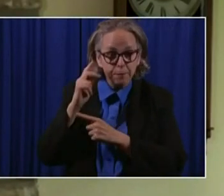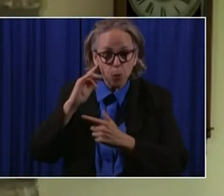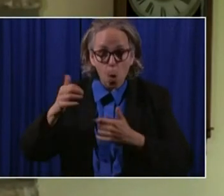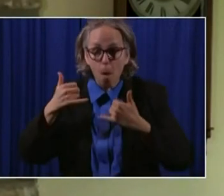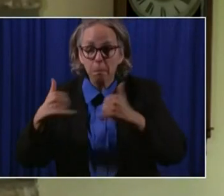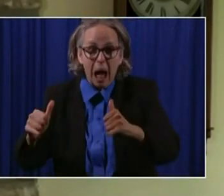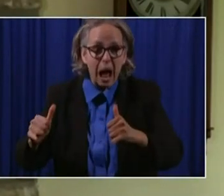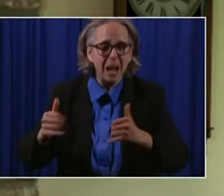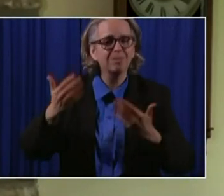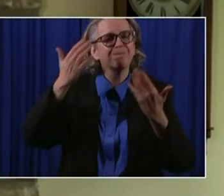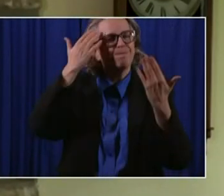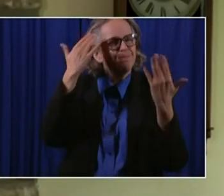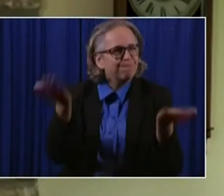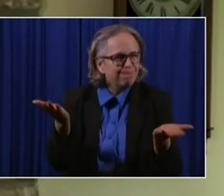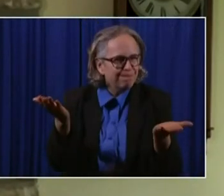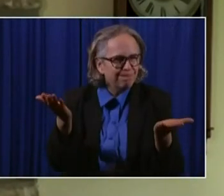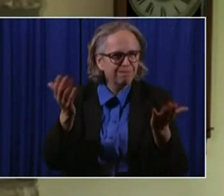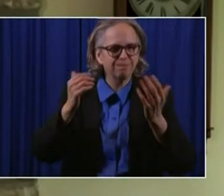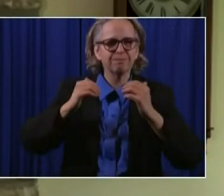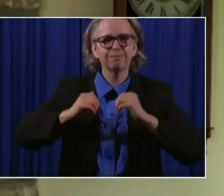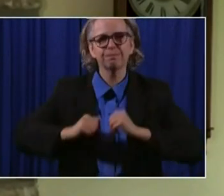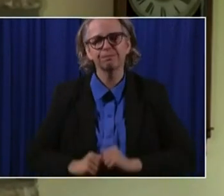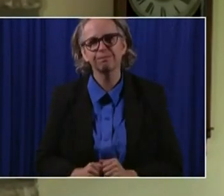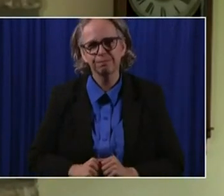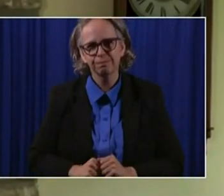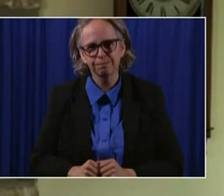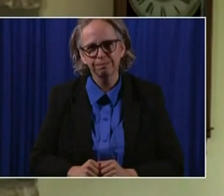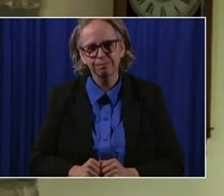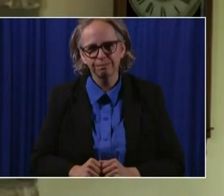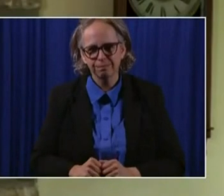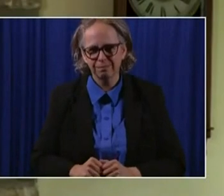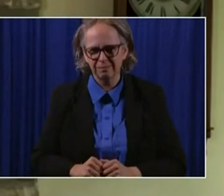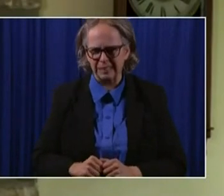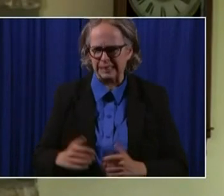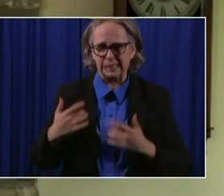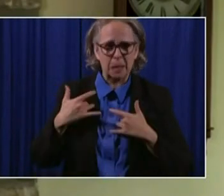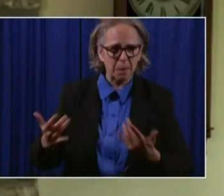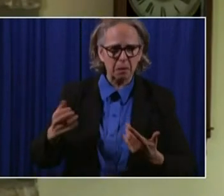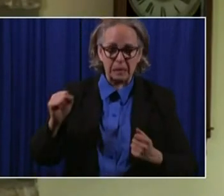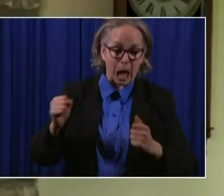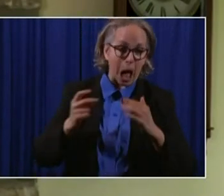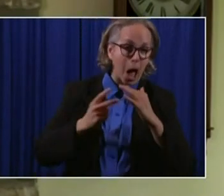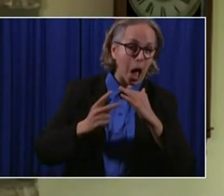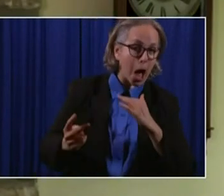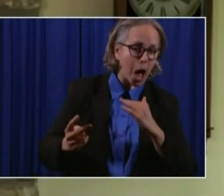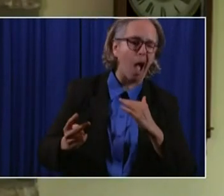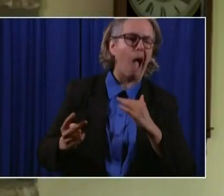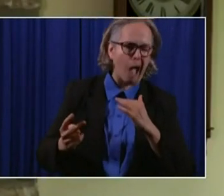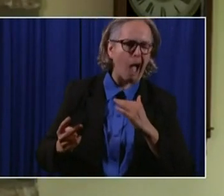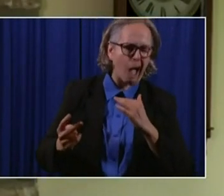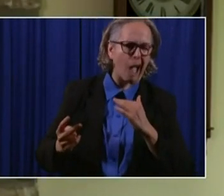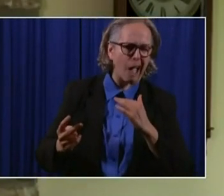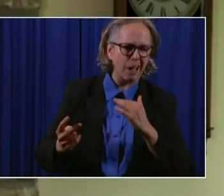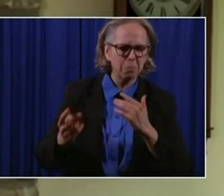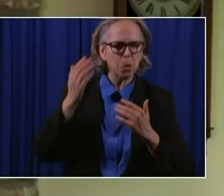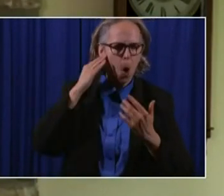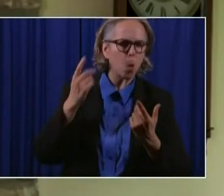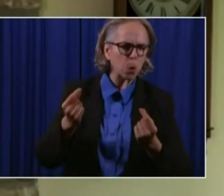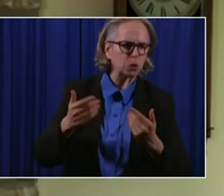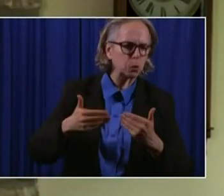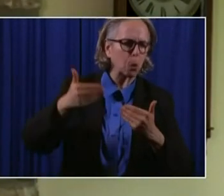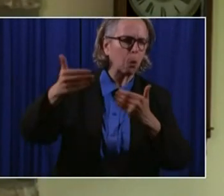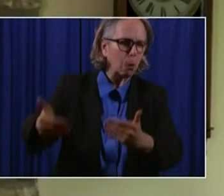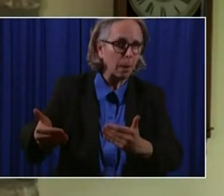can we predict if things will be better when it would become time to play these sports in the